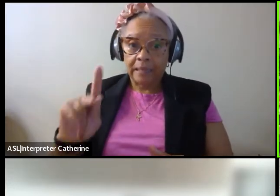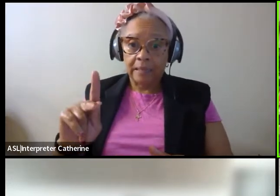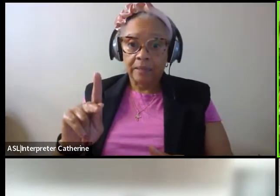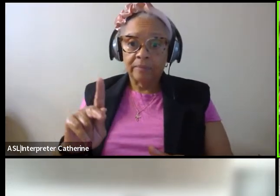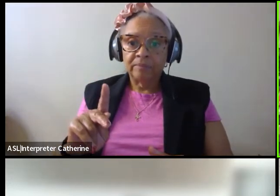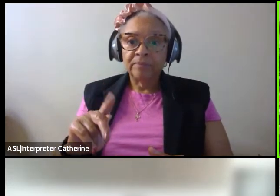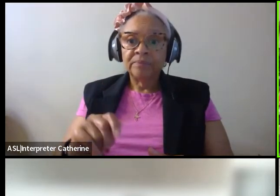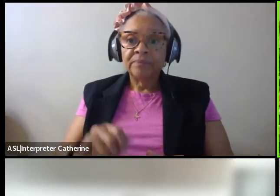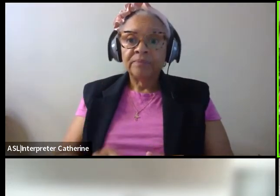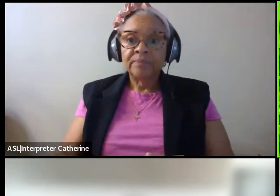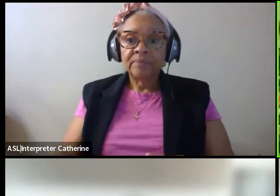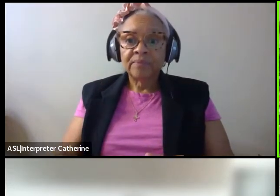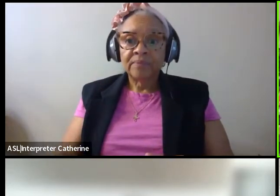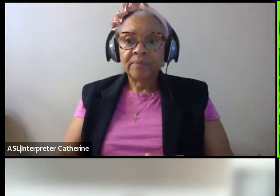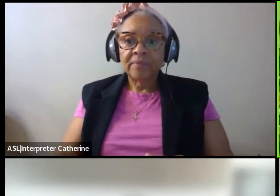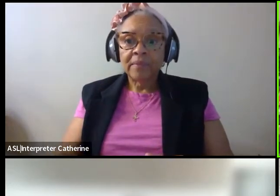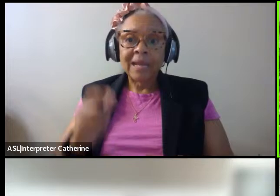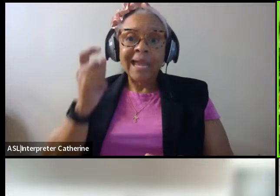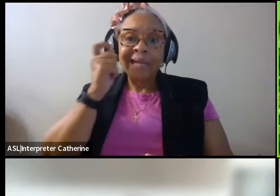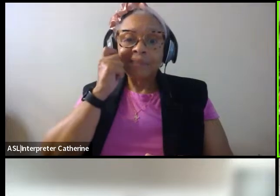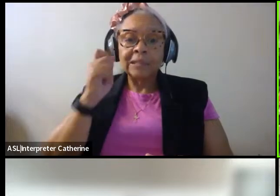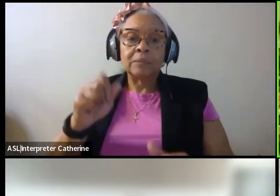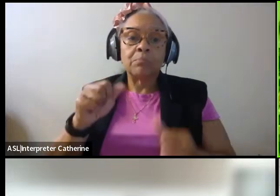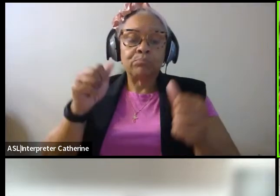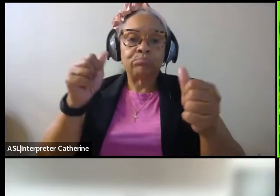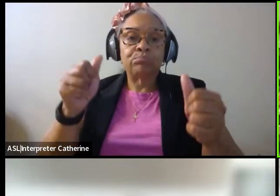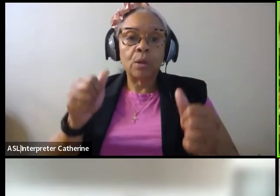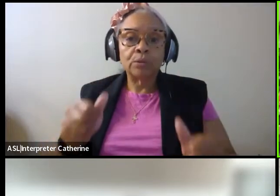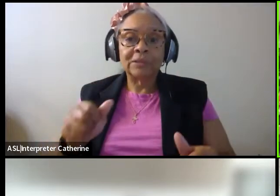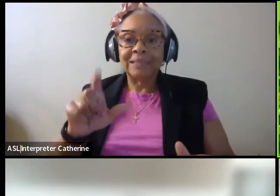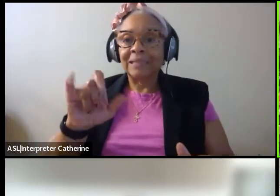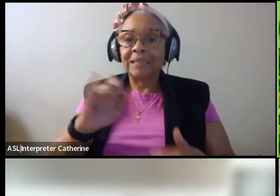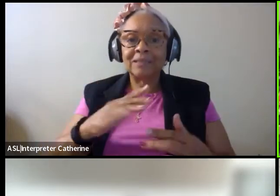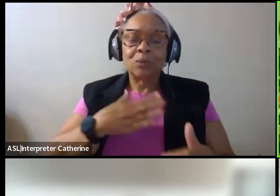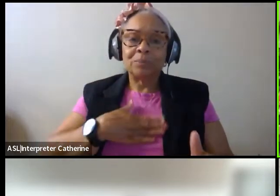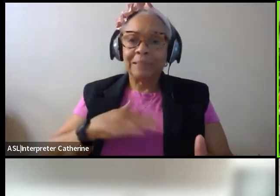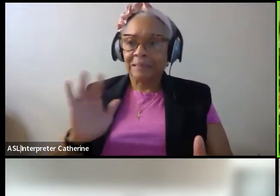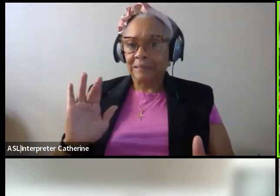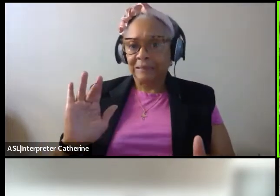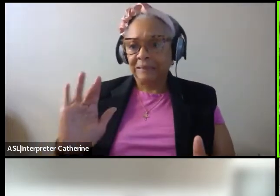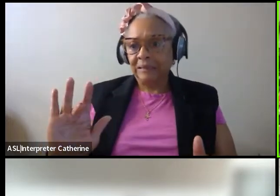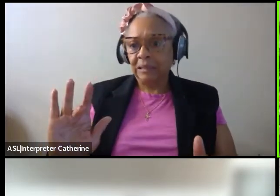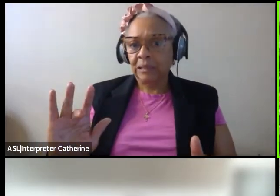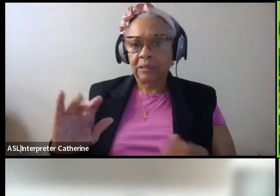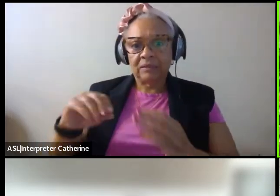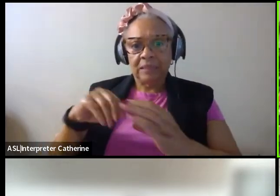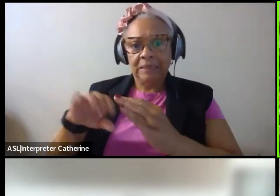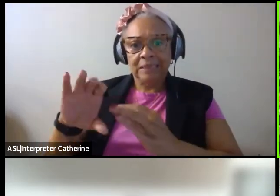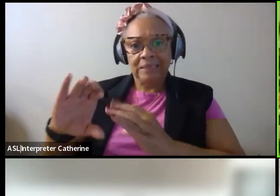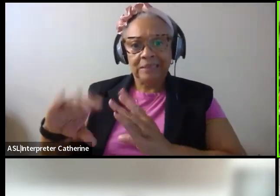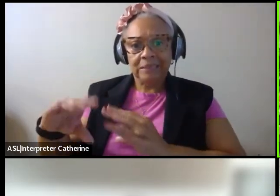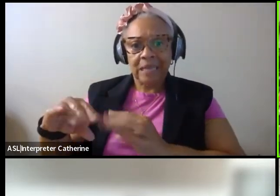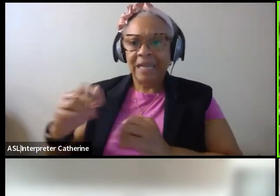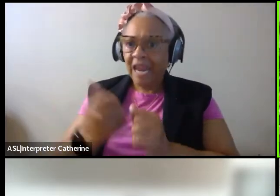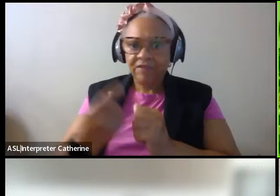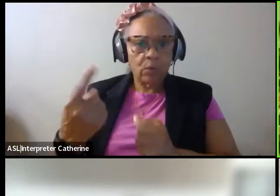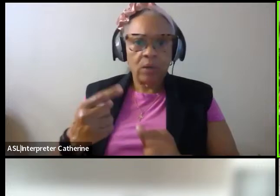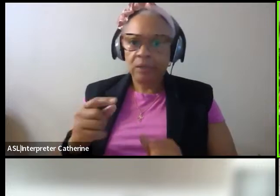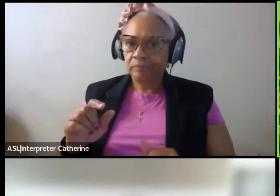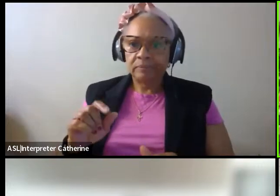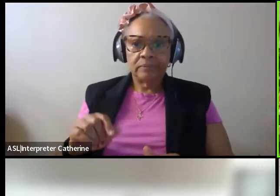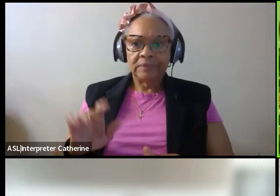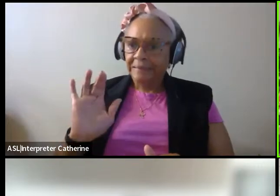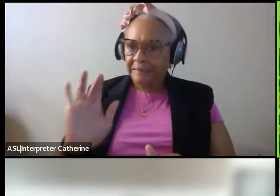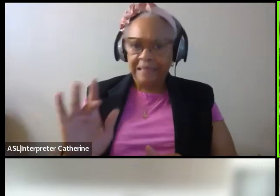So Cleona just posted a link. So please click that, and everyone, like